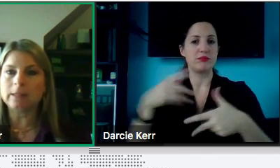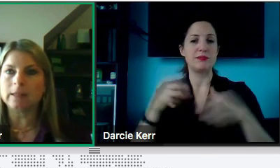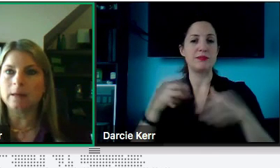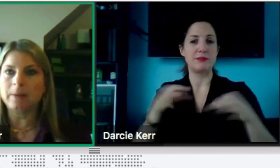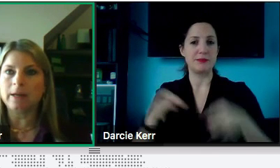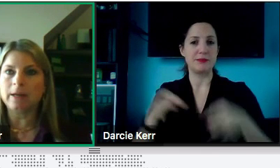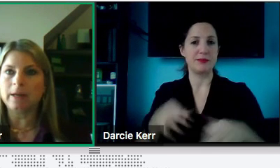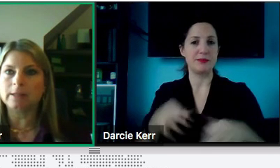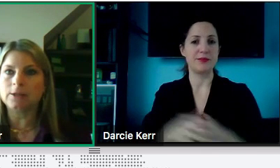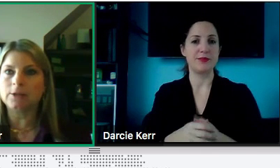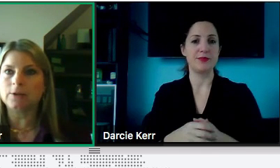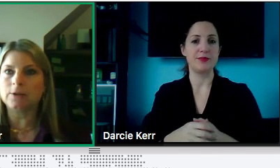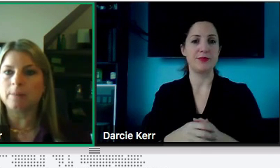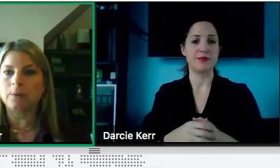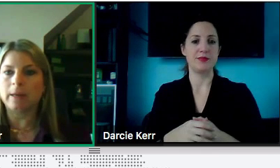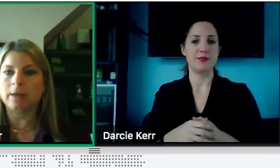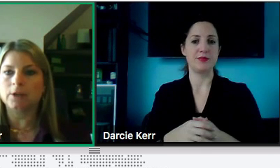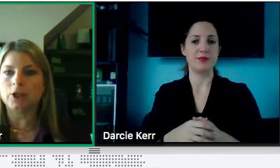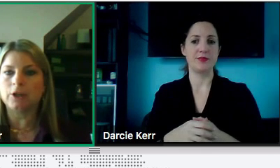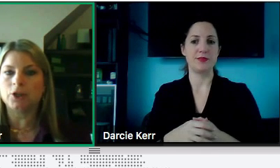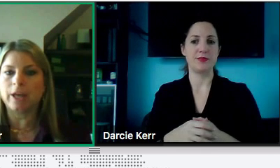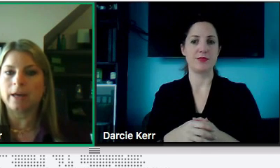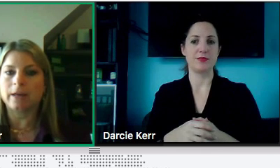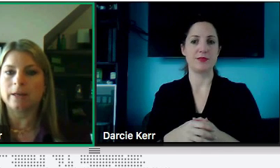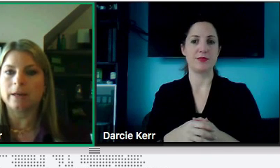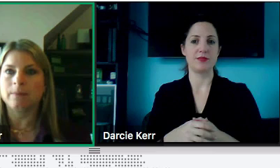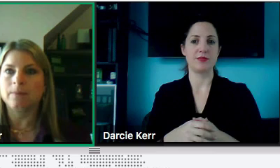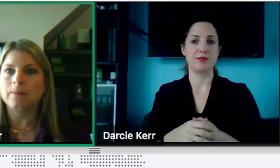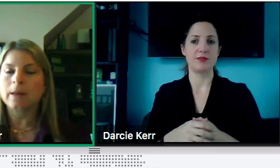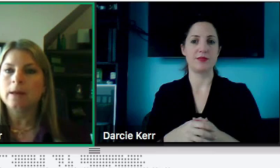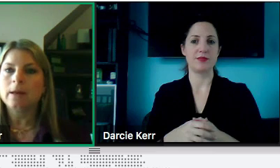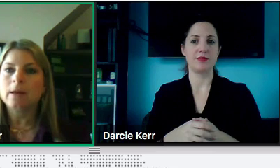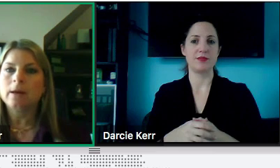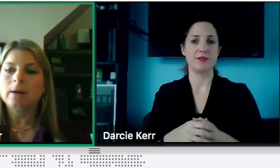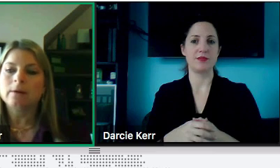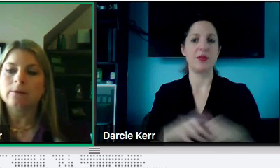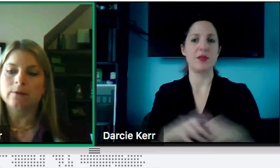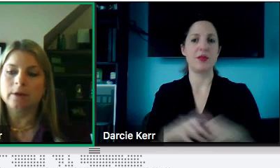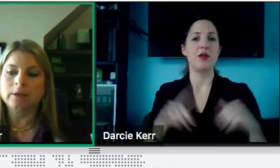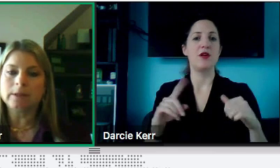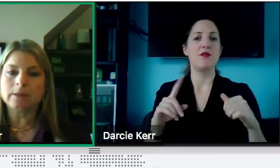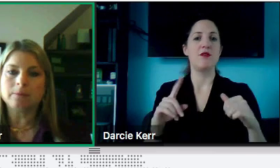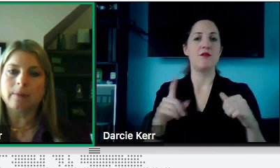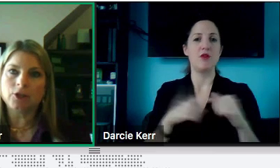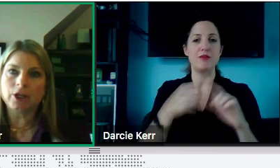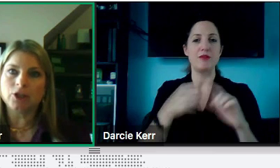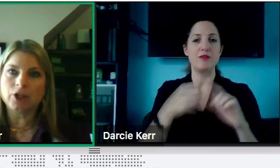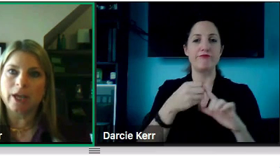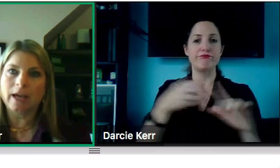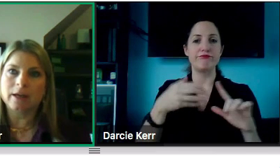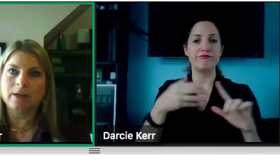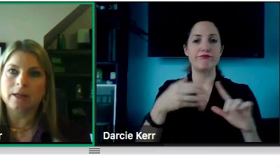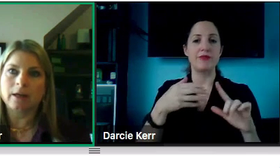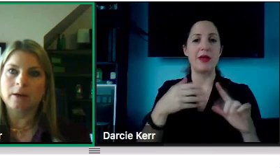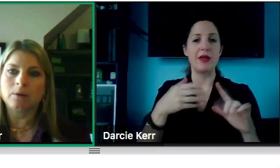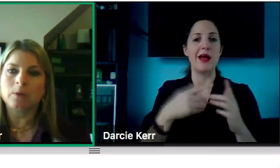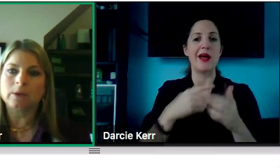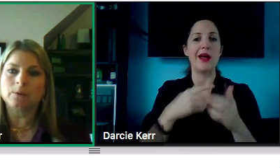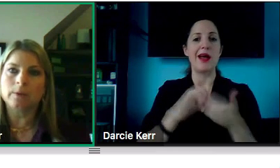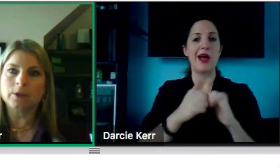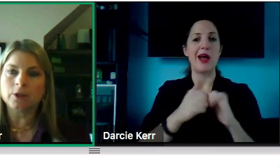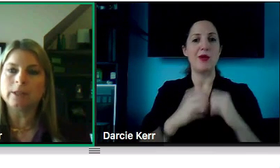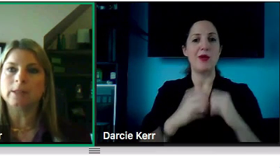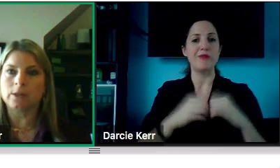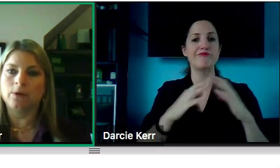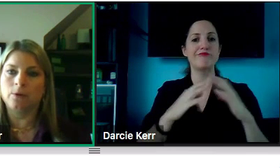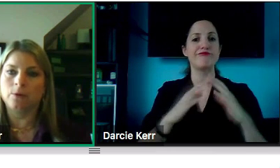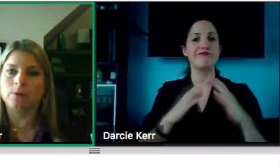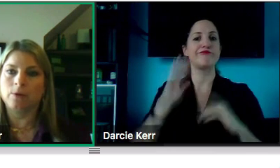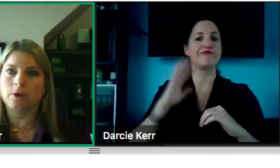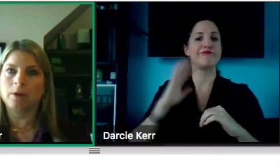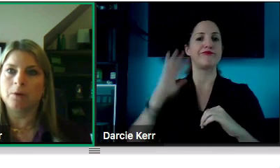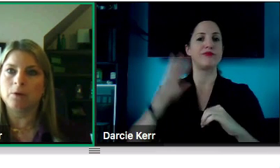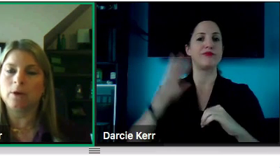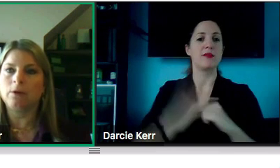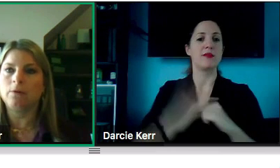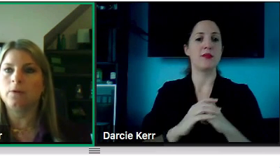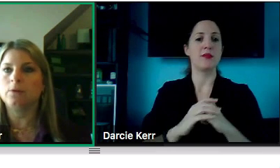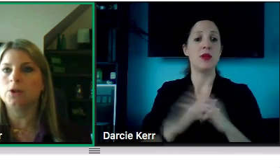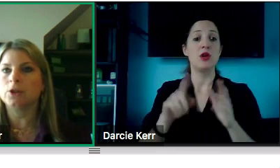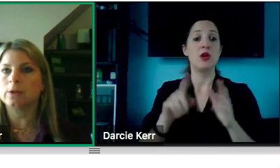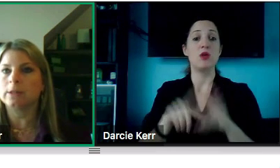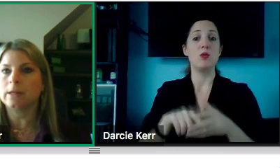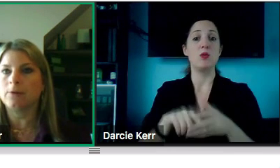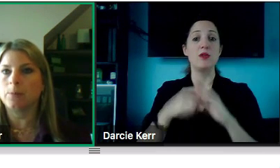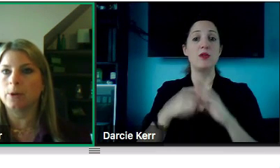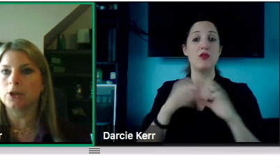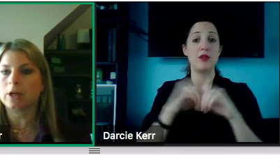But first, a little bit of history about Make a Change Canada. First, Make a Change Canada was originally started through